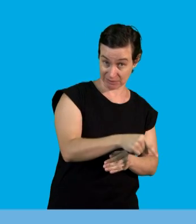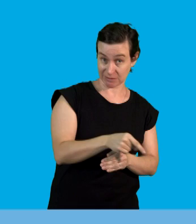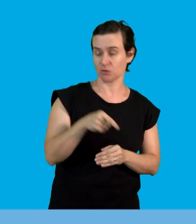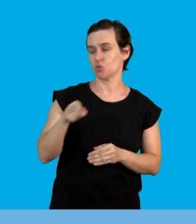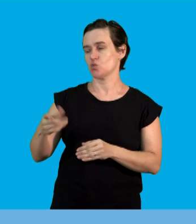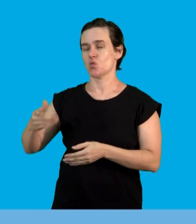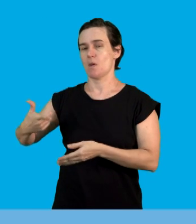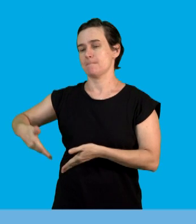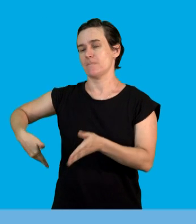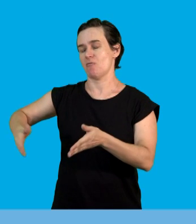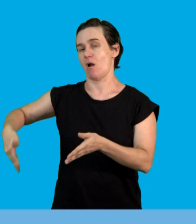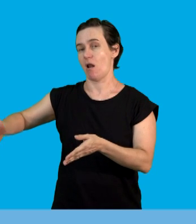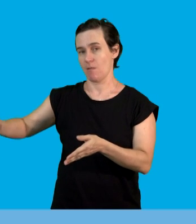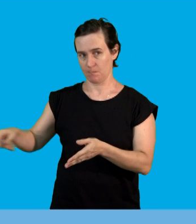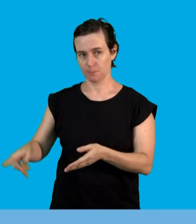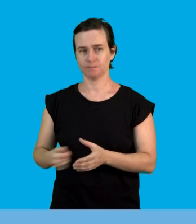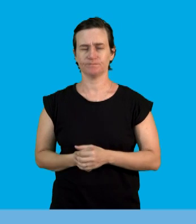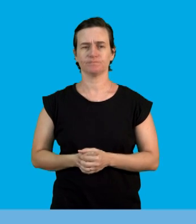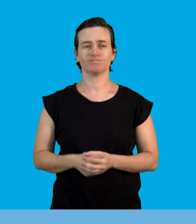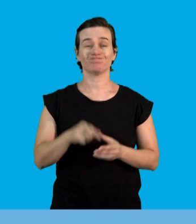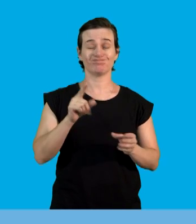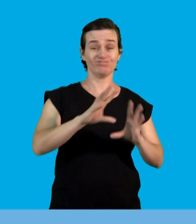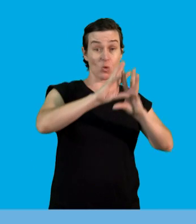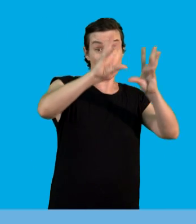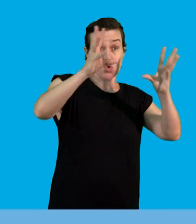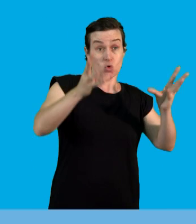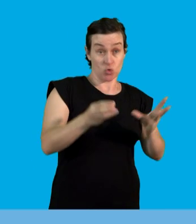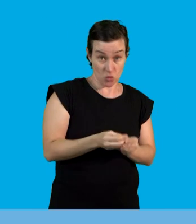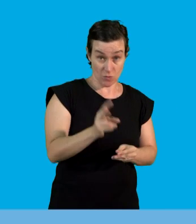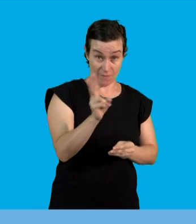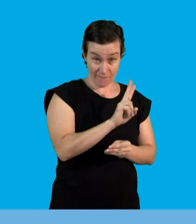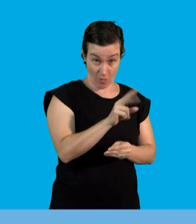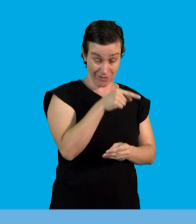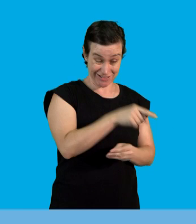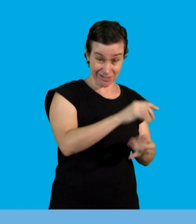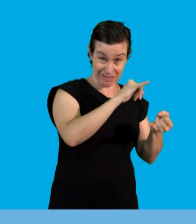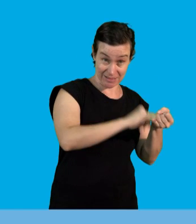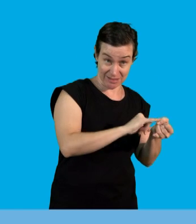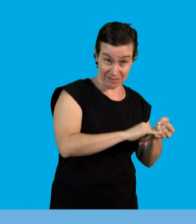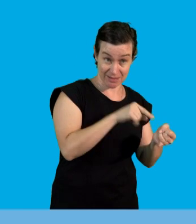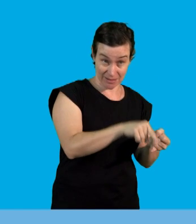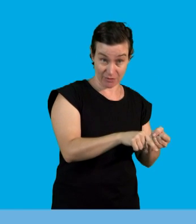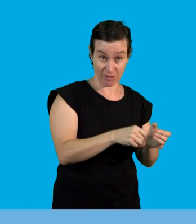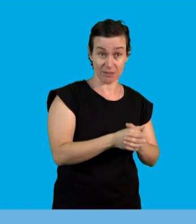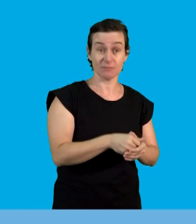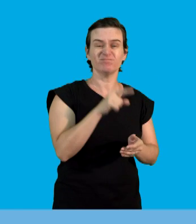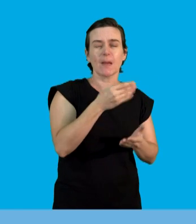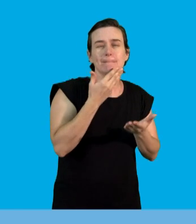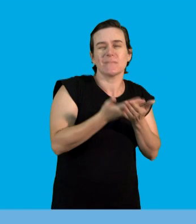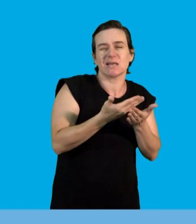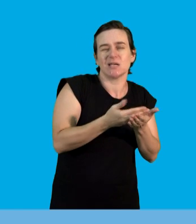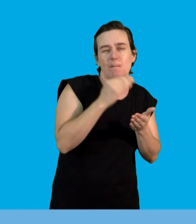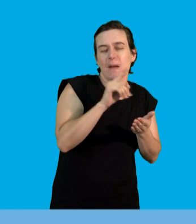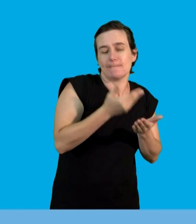in parallel. So to begin, the total voltage, if you connect our cells in series, the total voltage being the